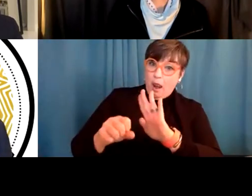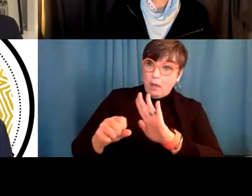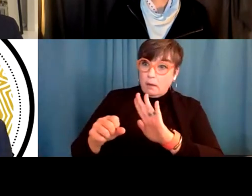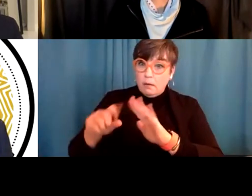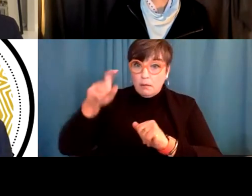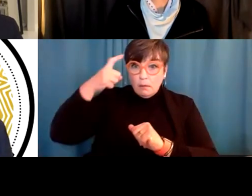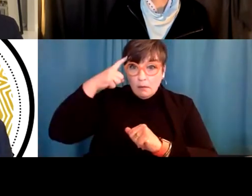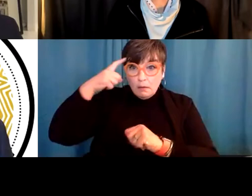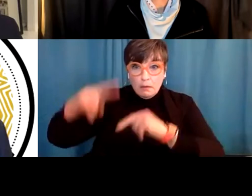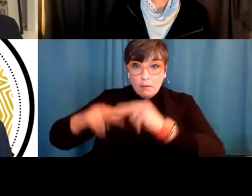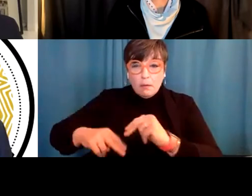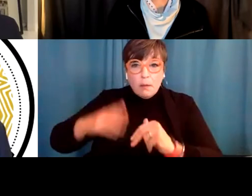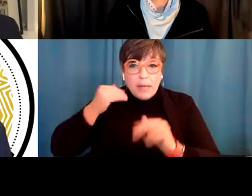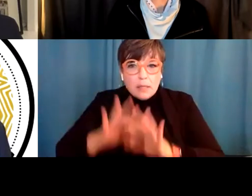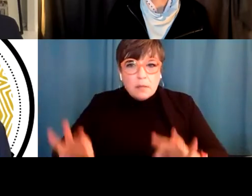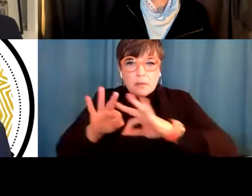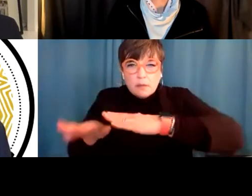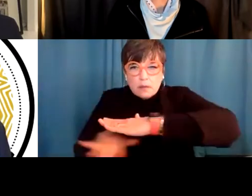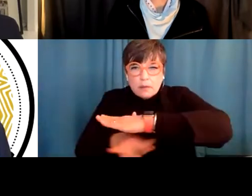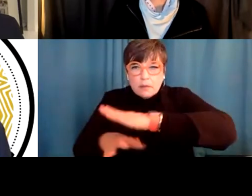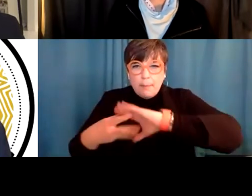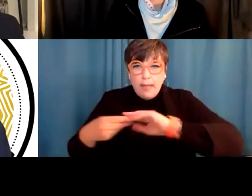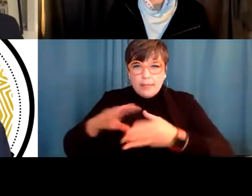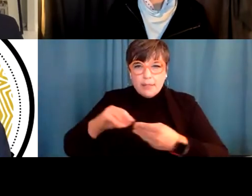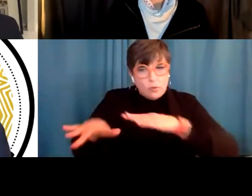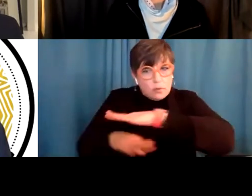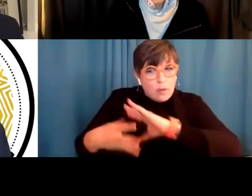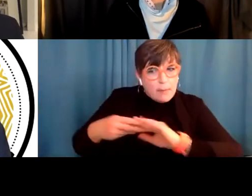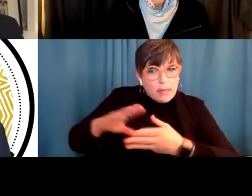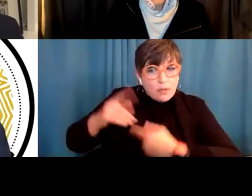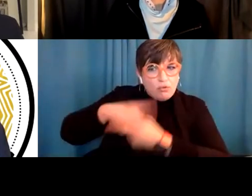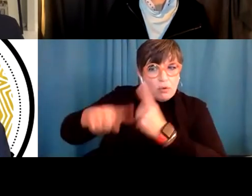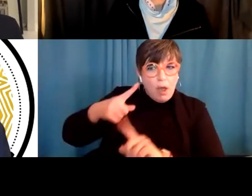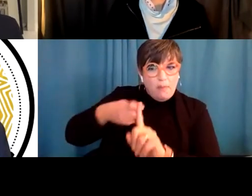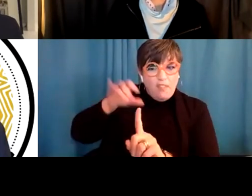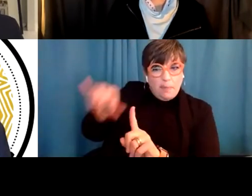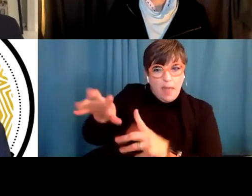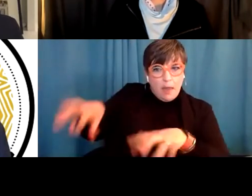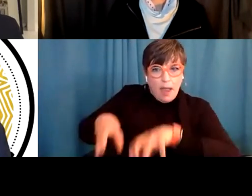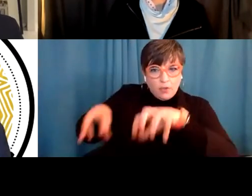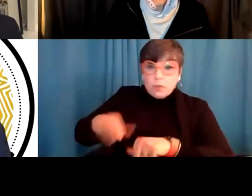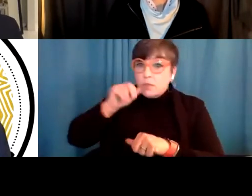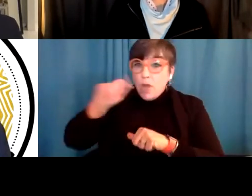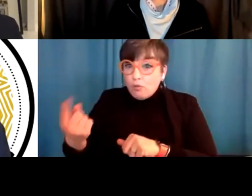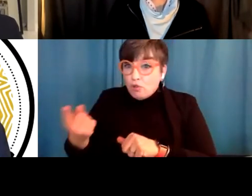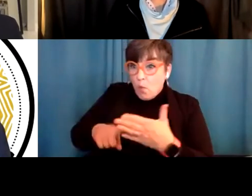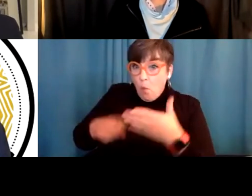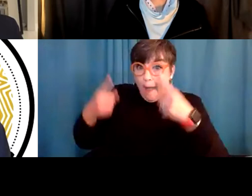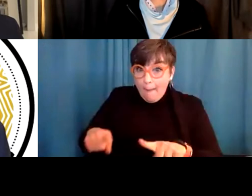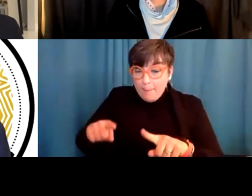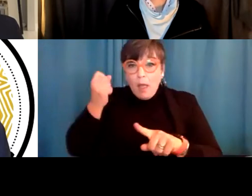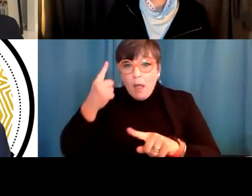signal that they send. What is the message that's going to come forth from not only what happened on January 6th, but how the